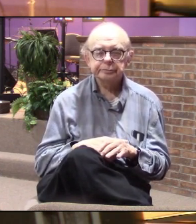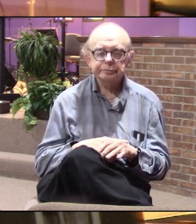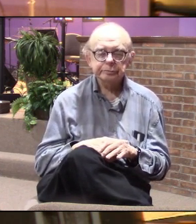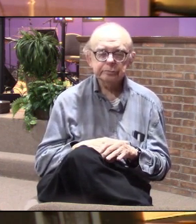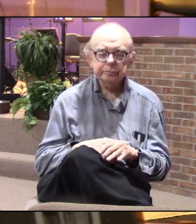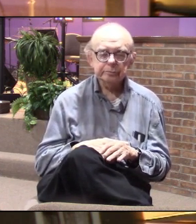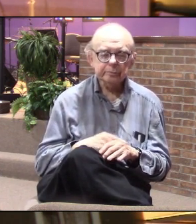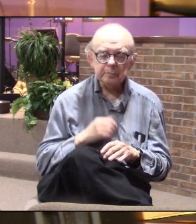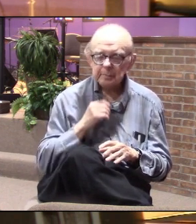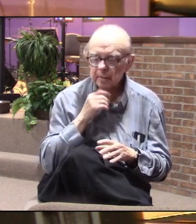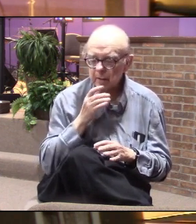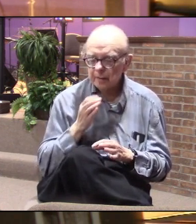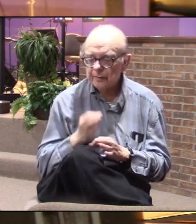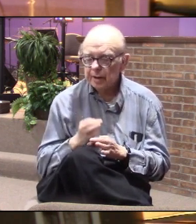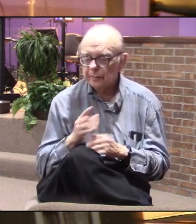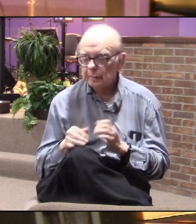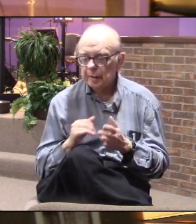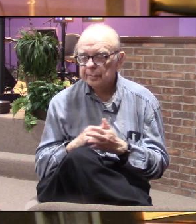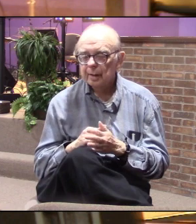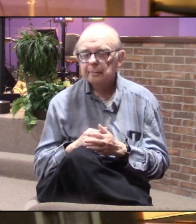and you weren't too faithful about it.